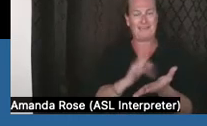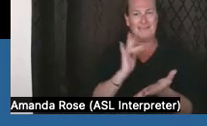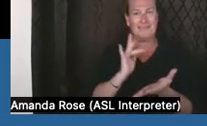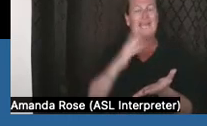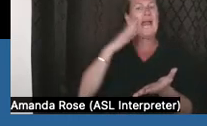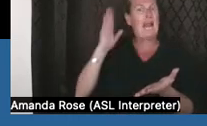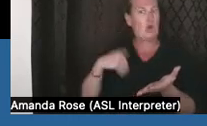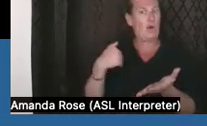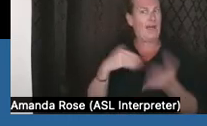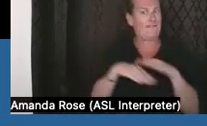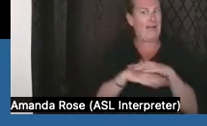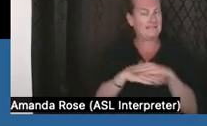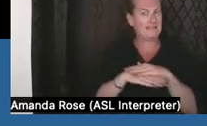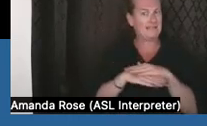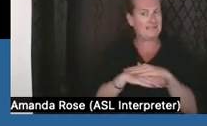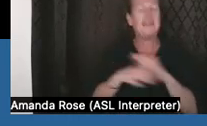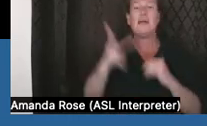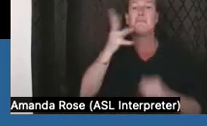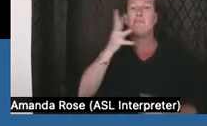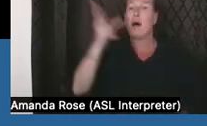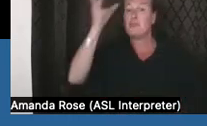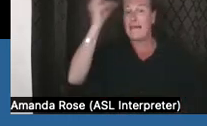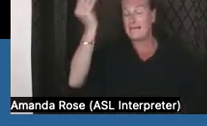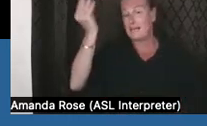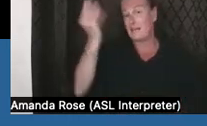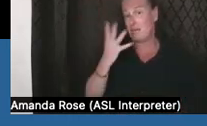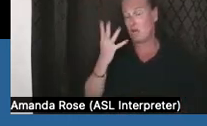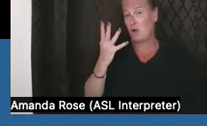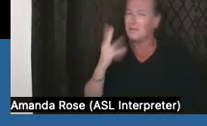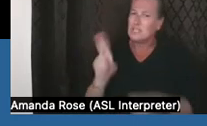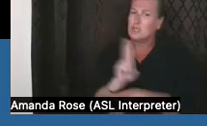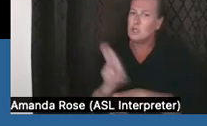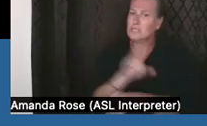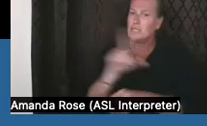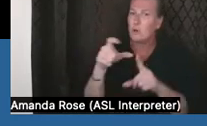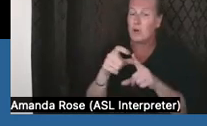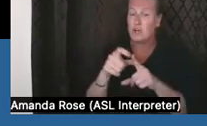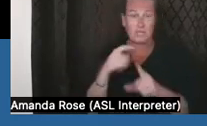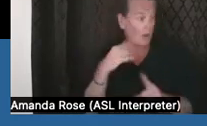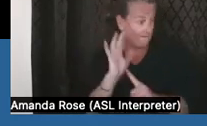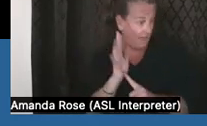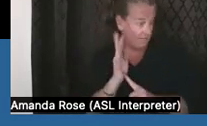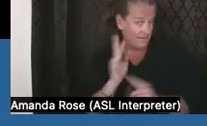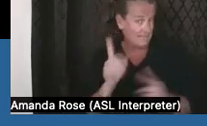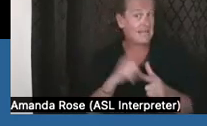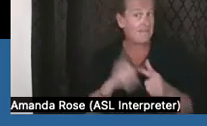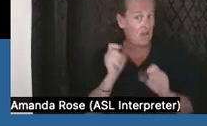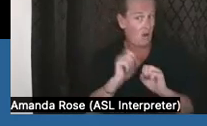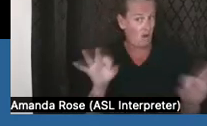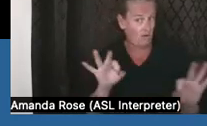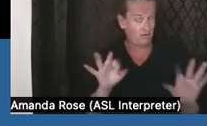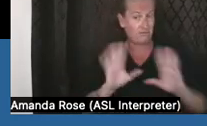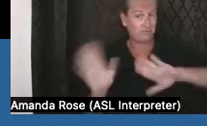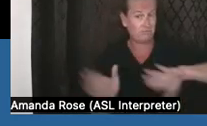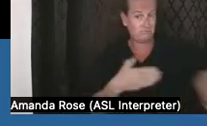access, and now my mom or dad can let me know, thanks for using your words, you have 5 more minutes, then we have to get off of it. One thing that I've noticed